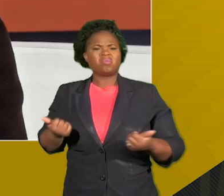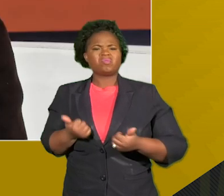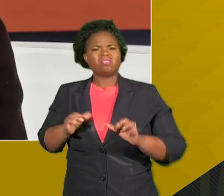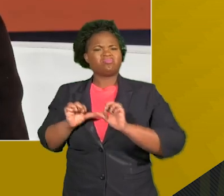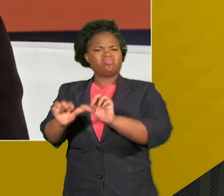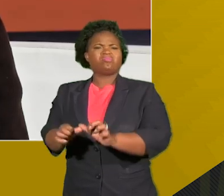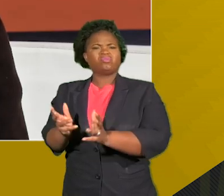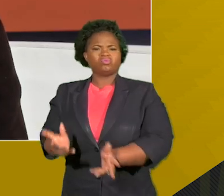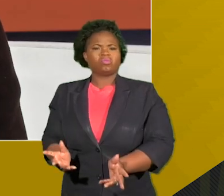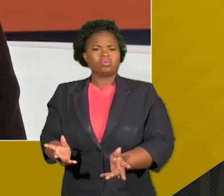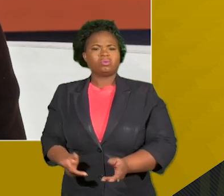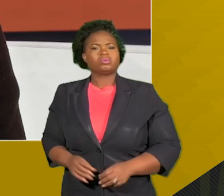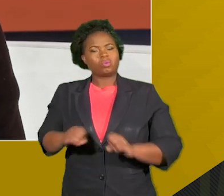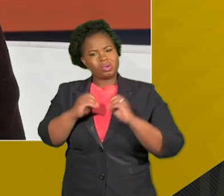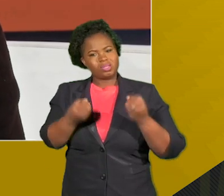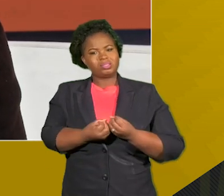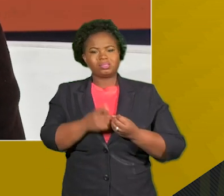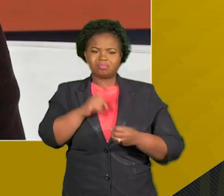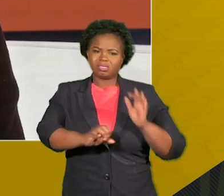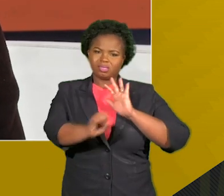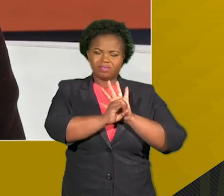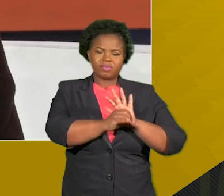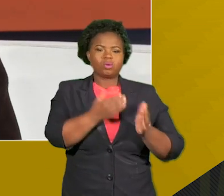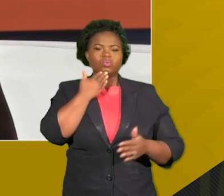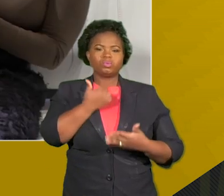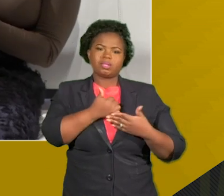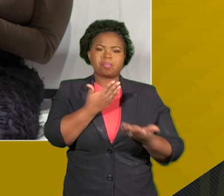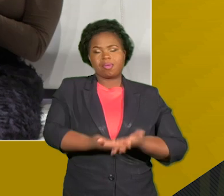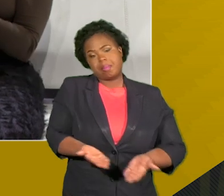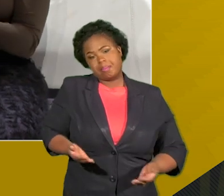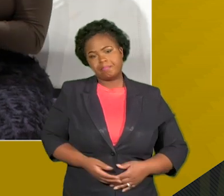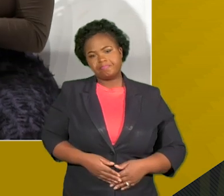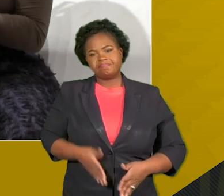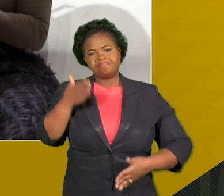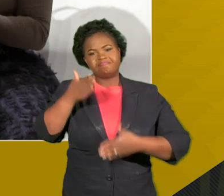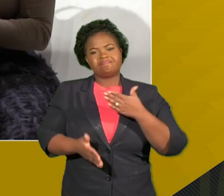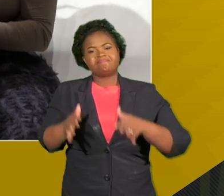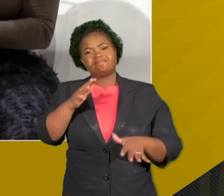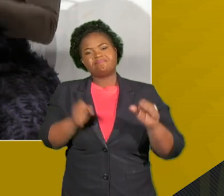are sustainable. All right. The organization that they need to be identified. All right, Sipia, we have to close it right there. Thank you